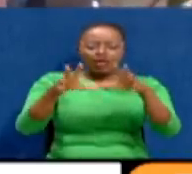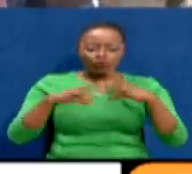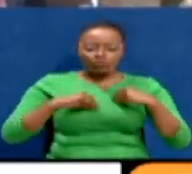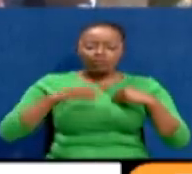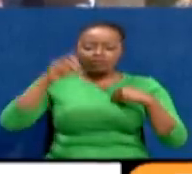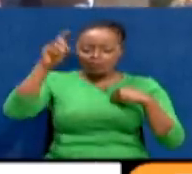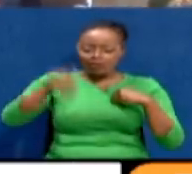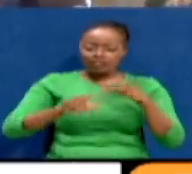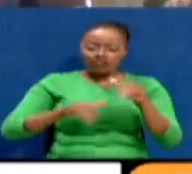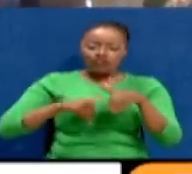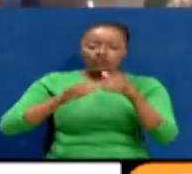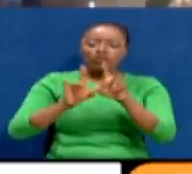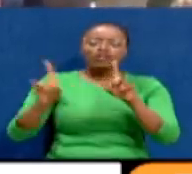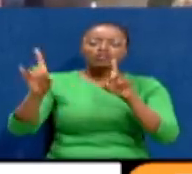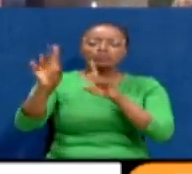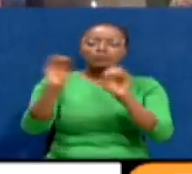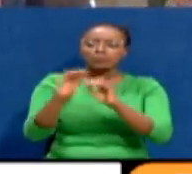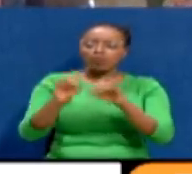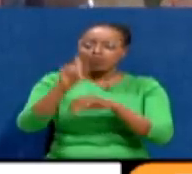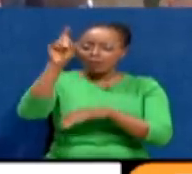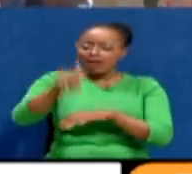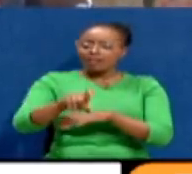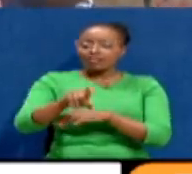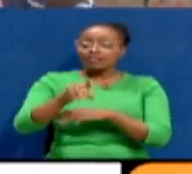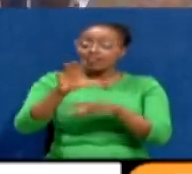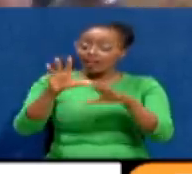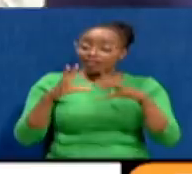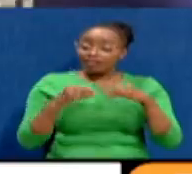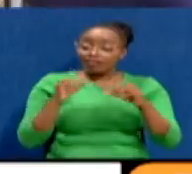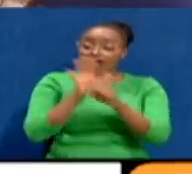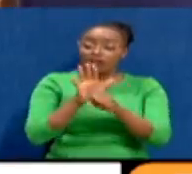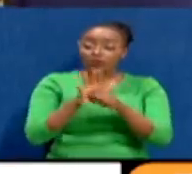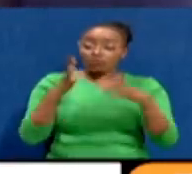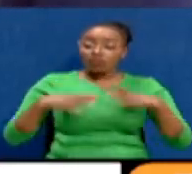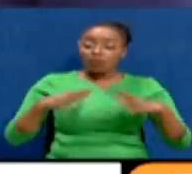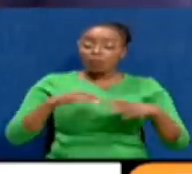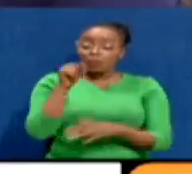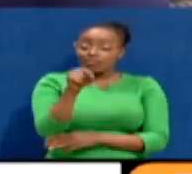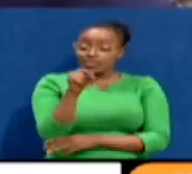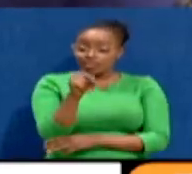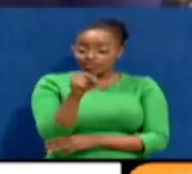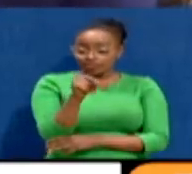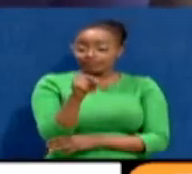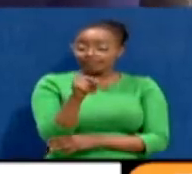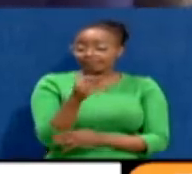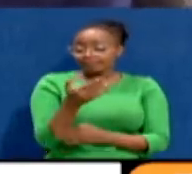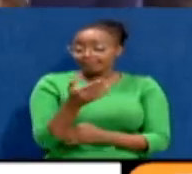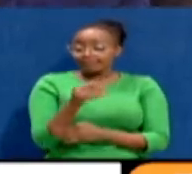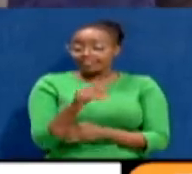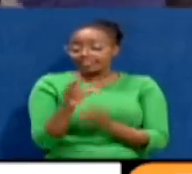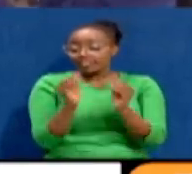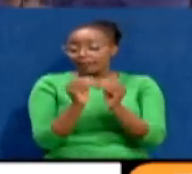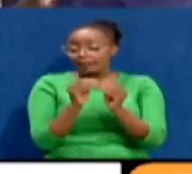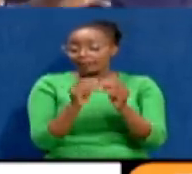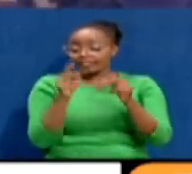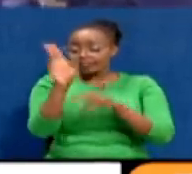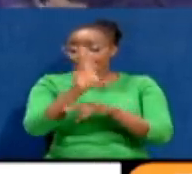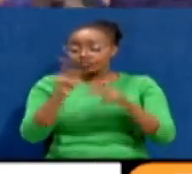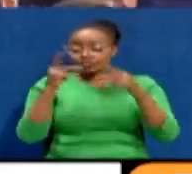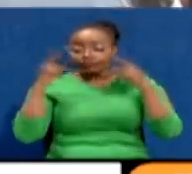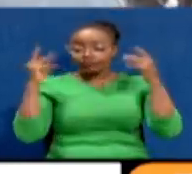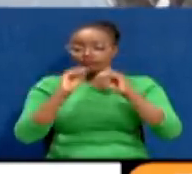there was no social distancing. We must accept that majority of the people in those rallies didn't wear masks. I am not